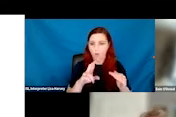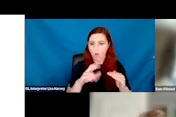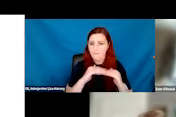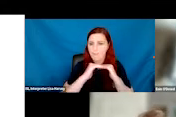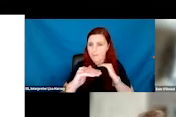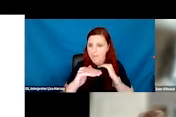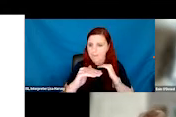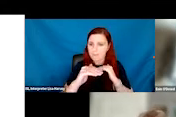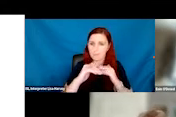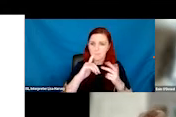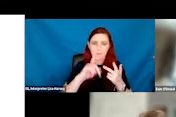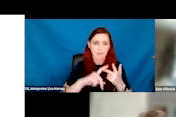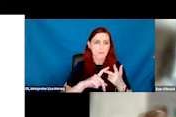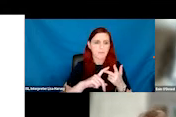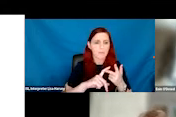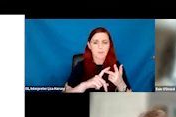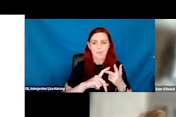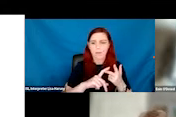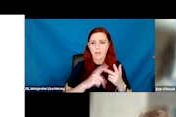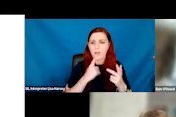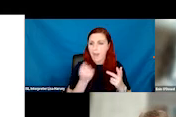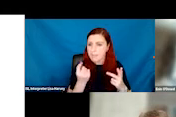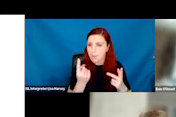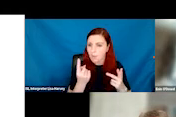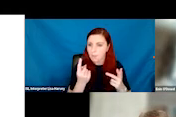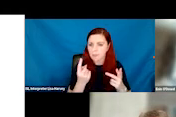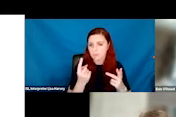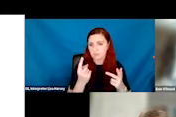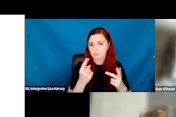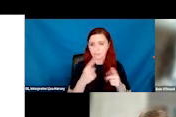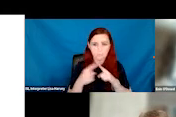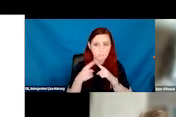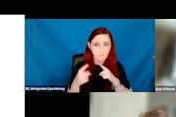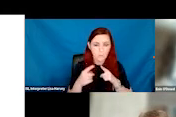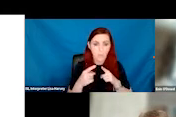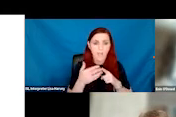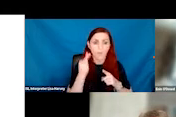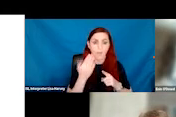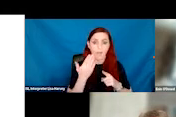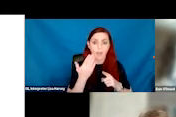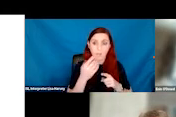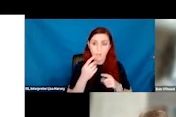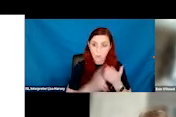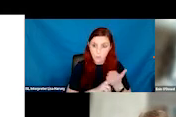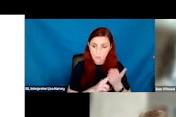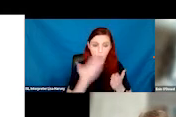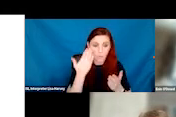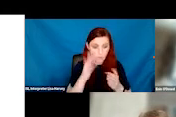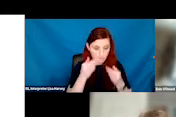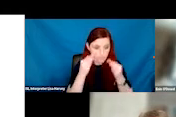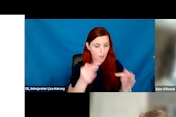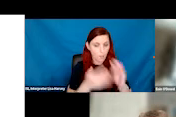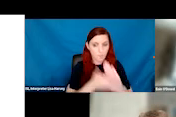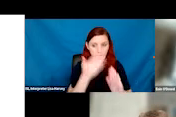mobile conveyances or lighthouses. When we do have to apply them, we must apply the works in accordance with the building regulations